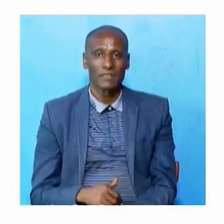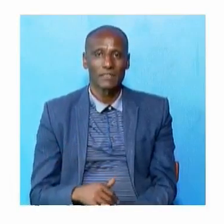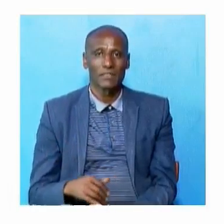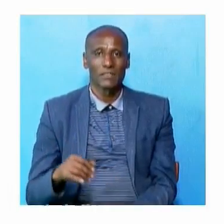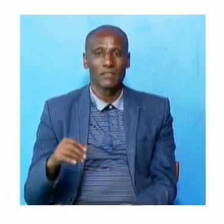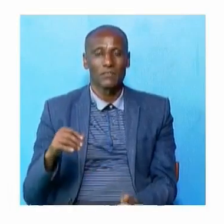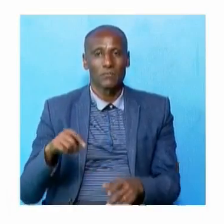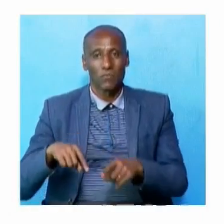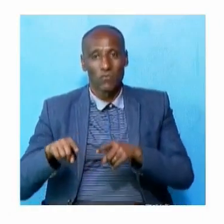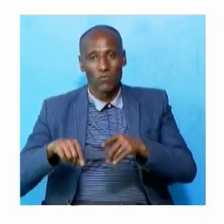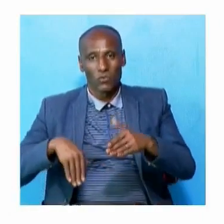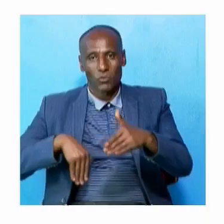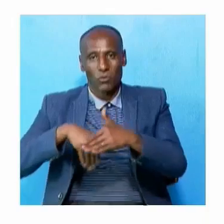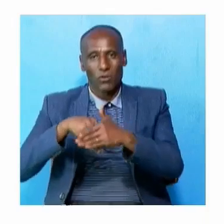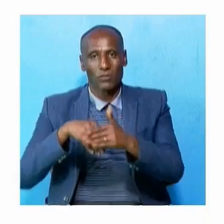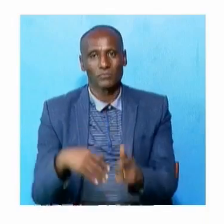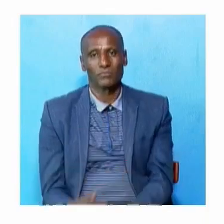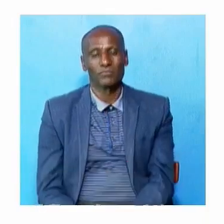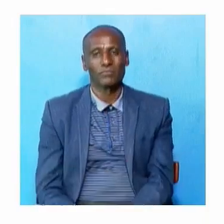football.